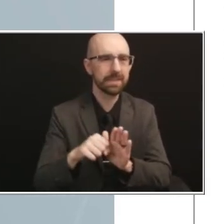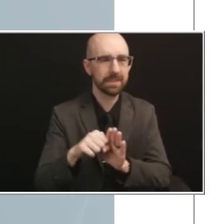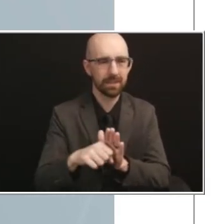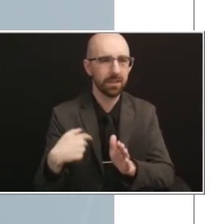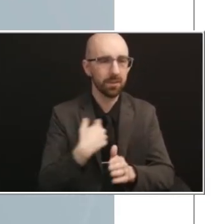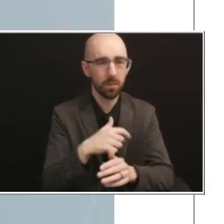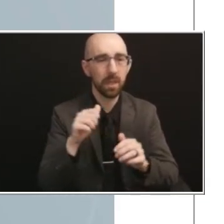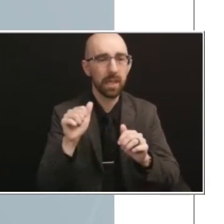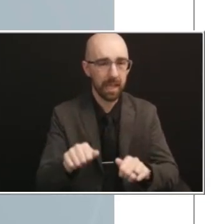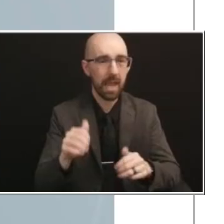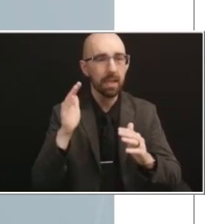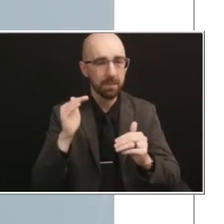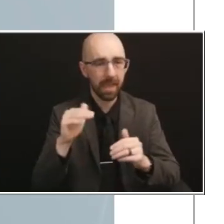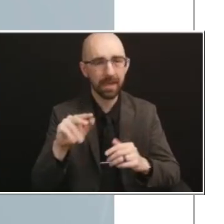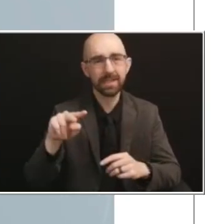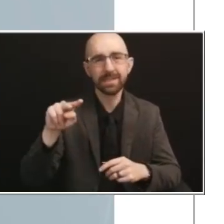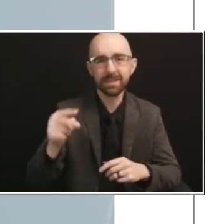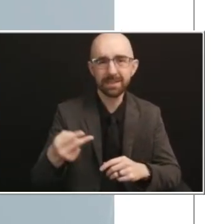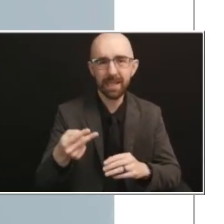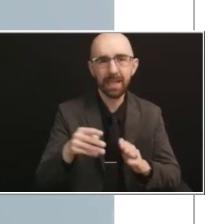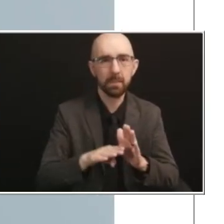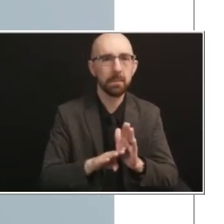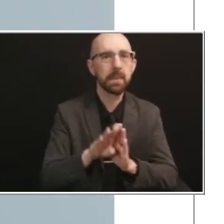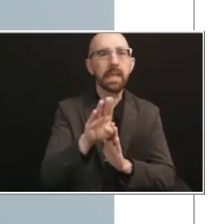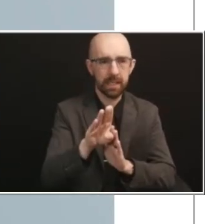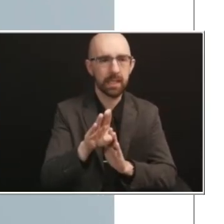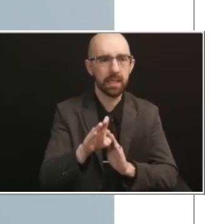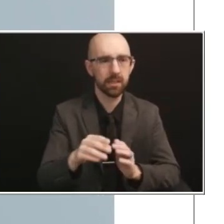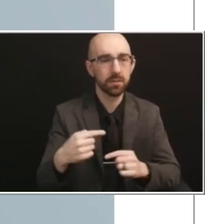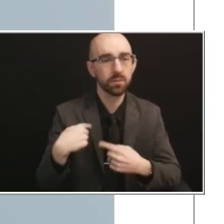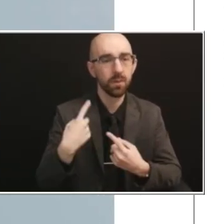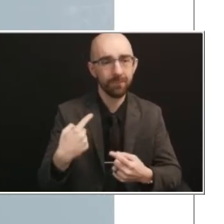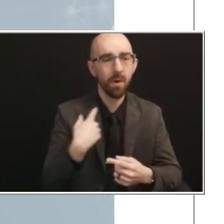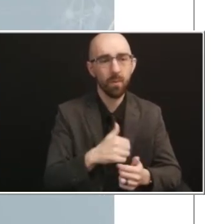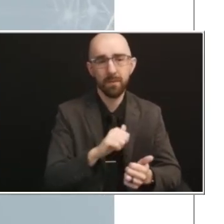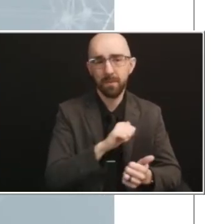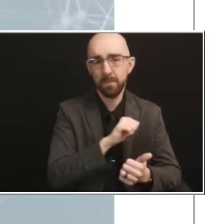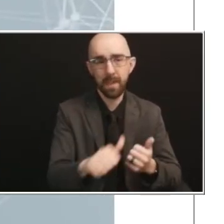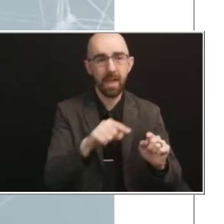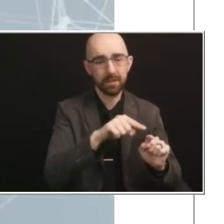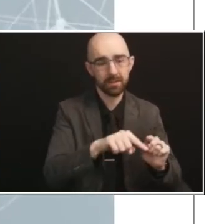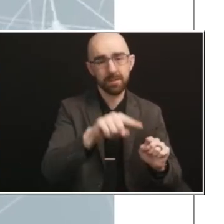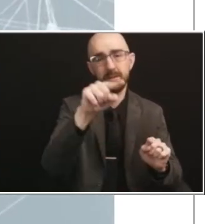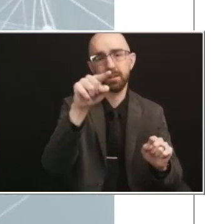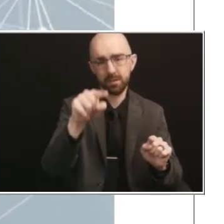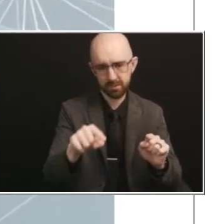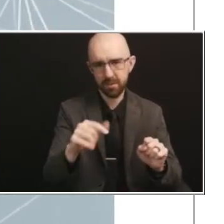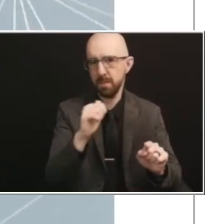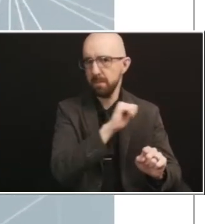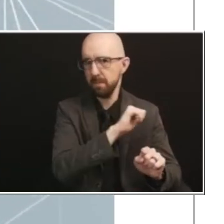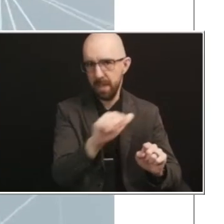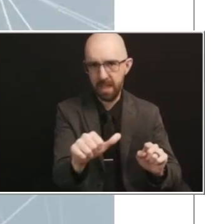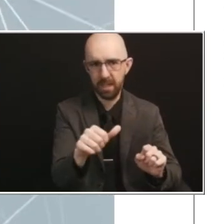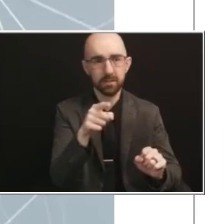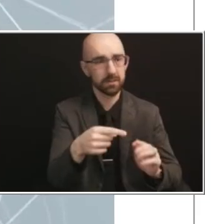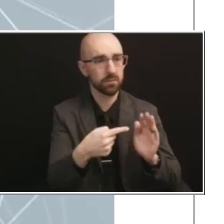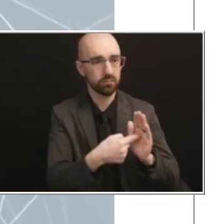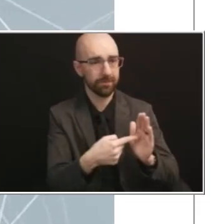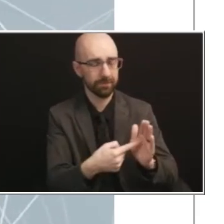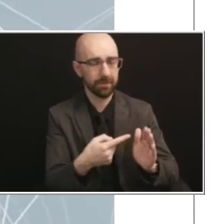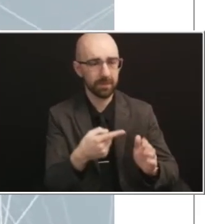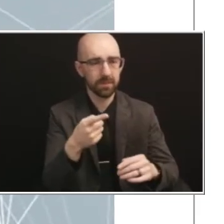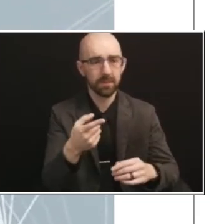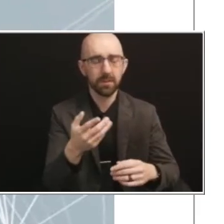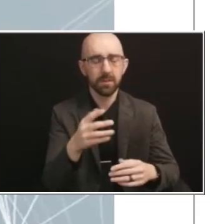also a second peak to come, but so far we have passed that first week. And again, this is a graph showing influenza-like